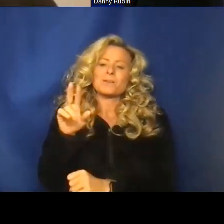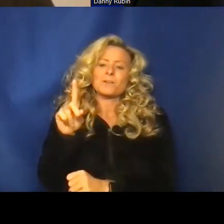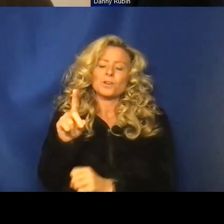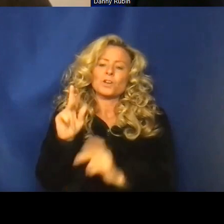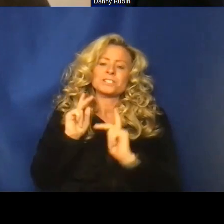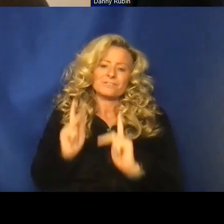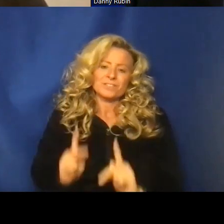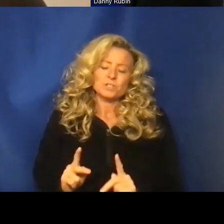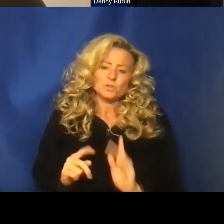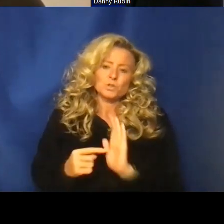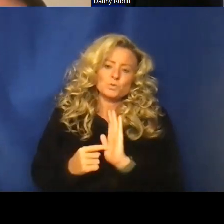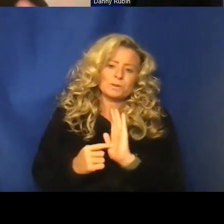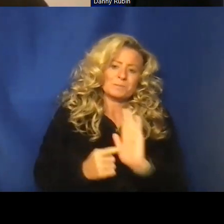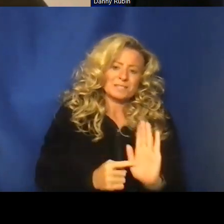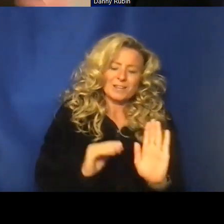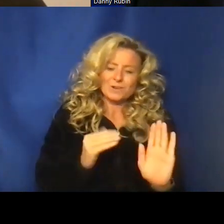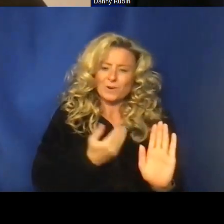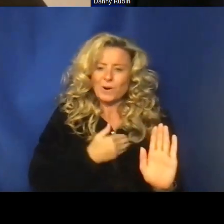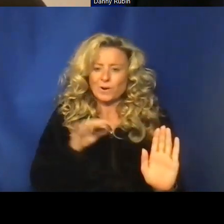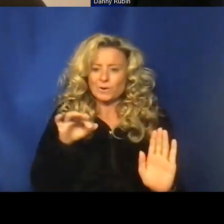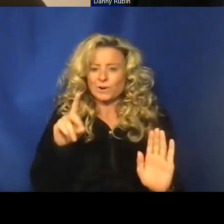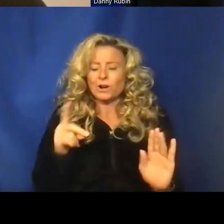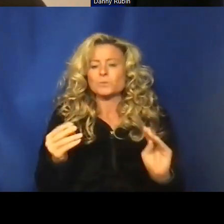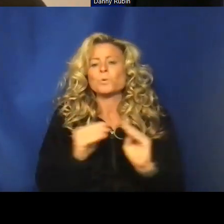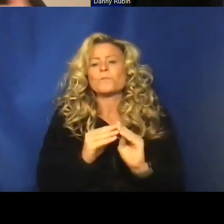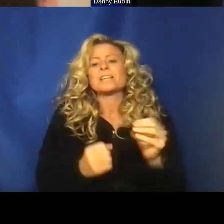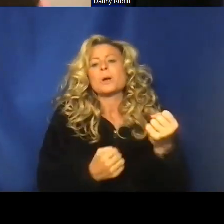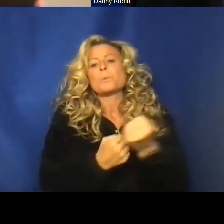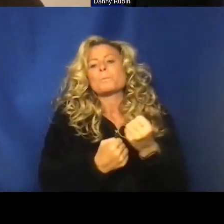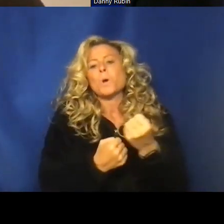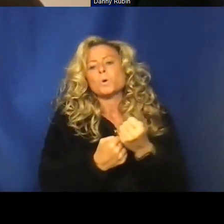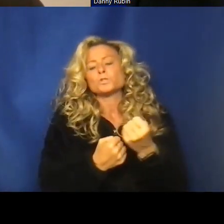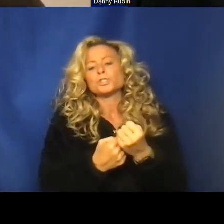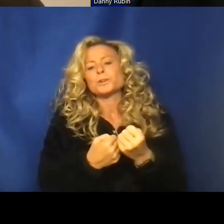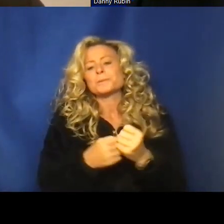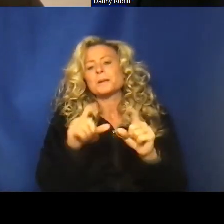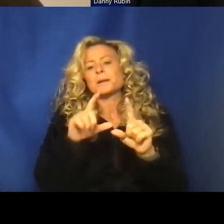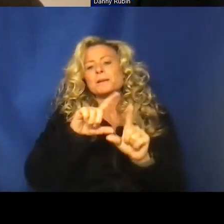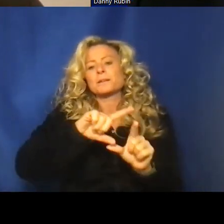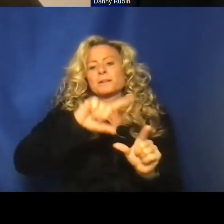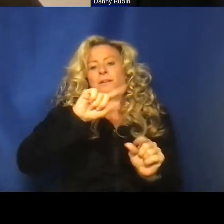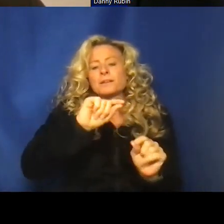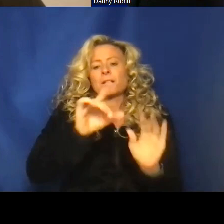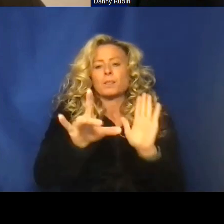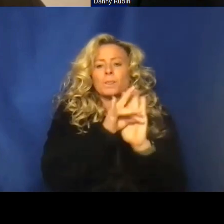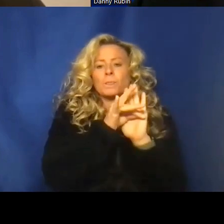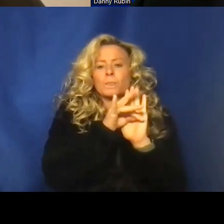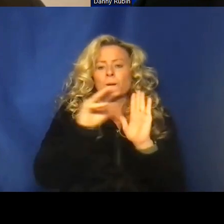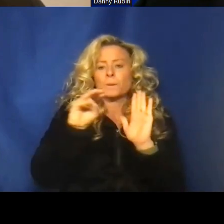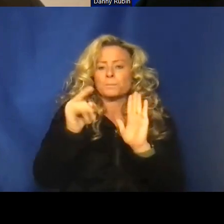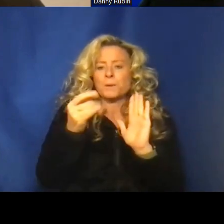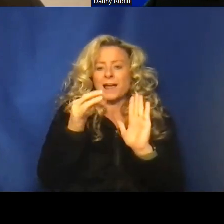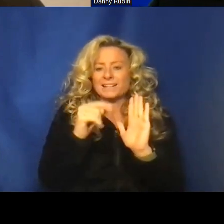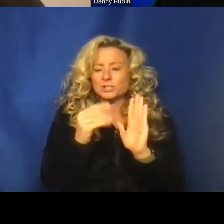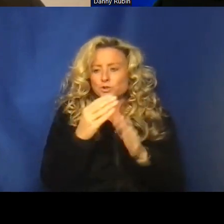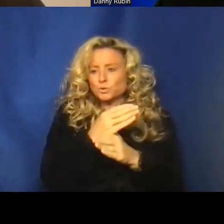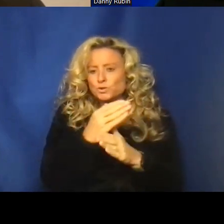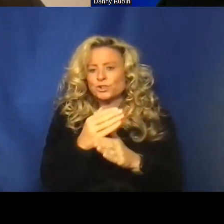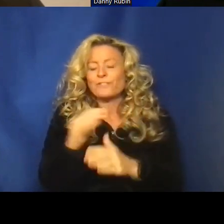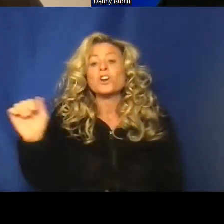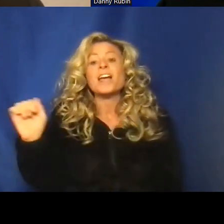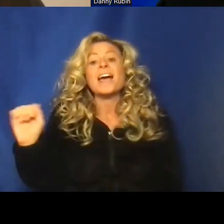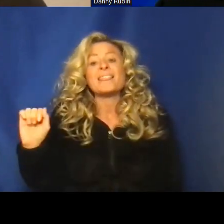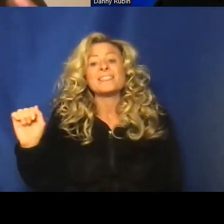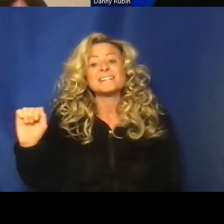physical to represent our cards. So as like a promotional thing, we've made magnets of our cards that we've shared out. Sometimes for the athletes,